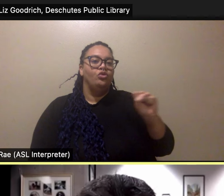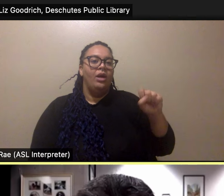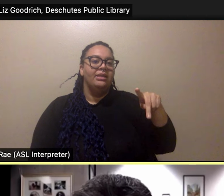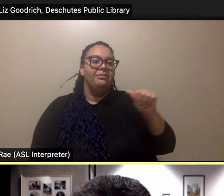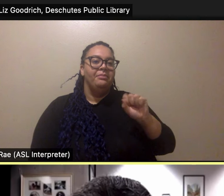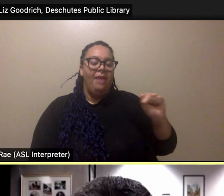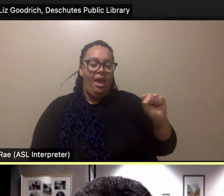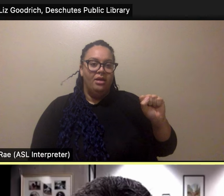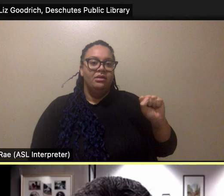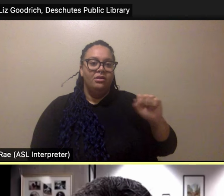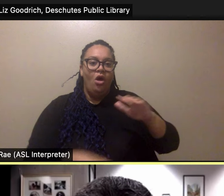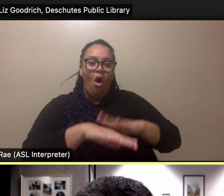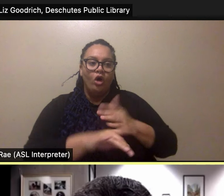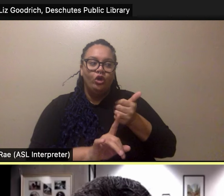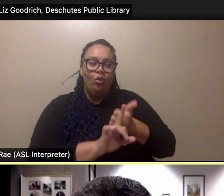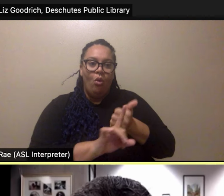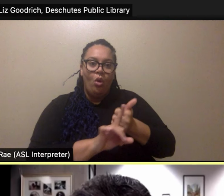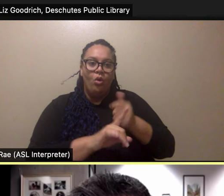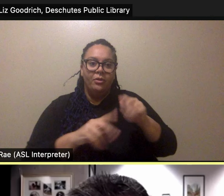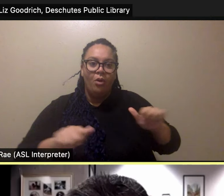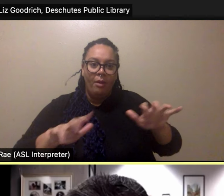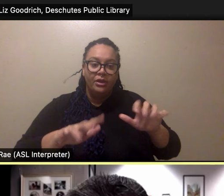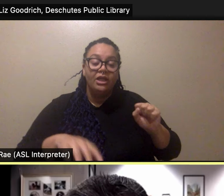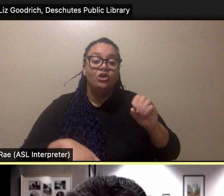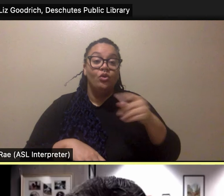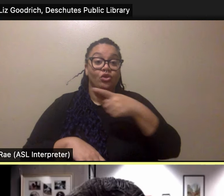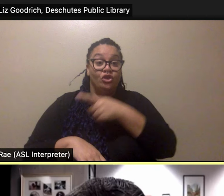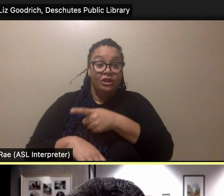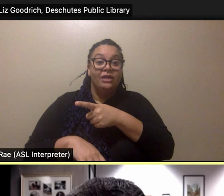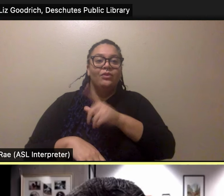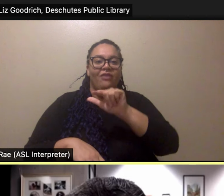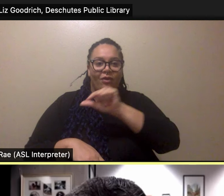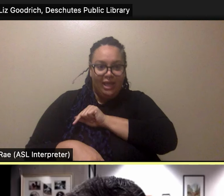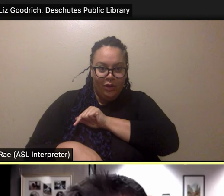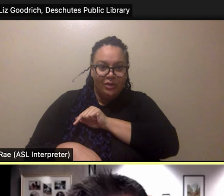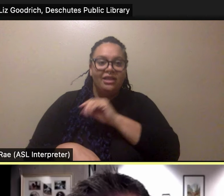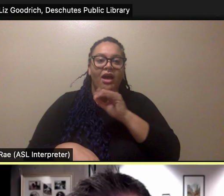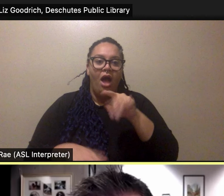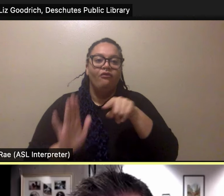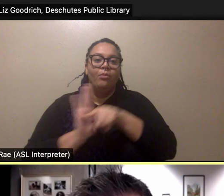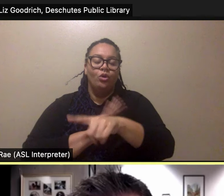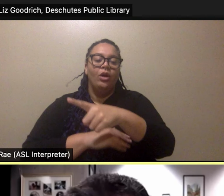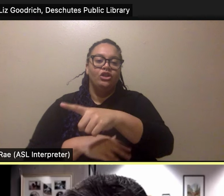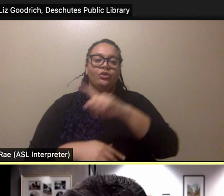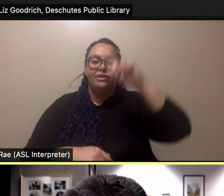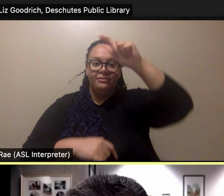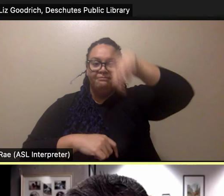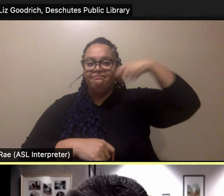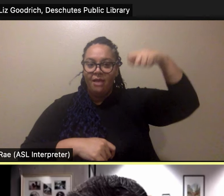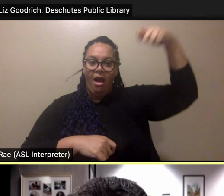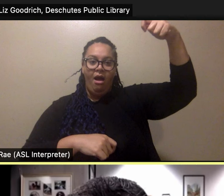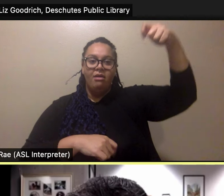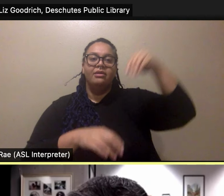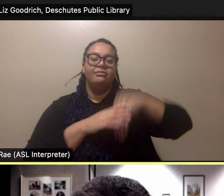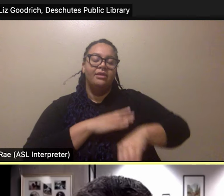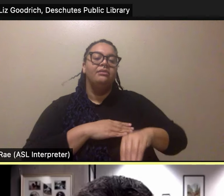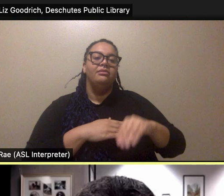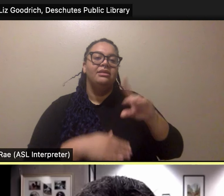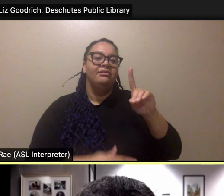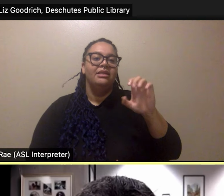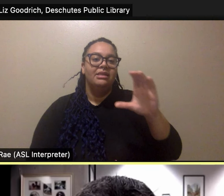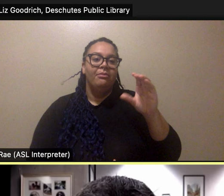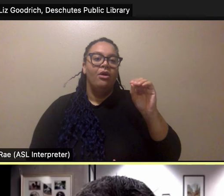rape of your own slave. Celia was found guilty of murder, and she was hanged in December of